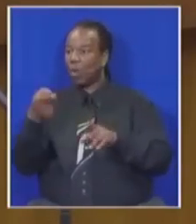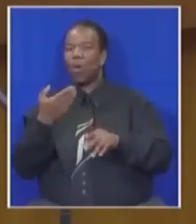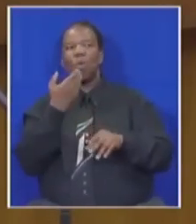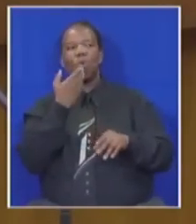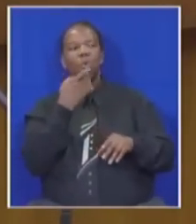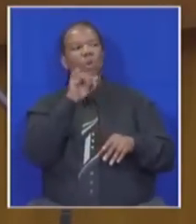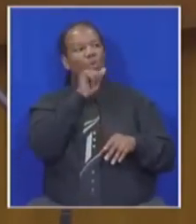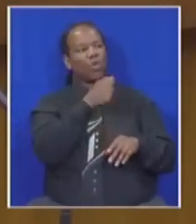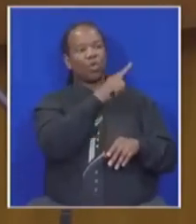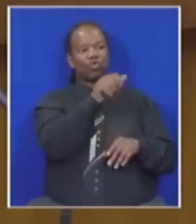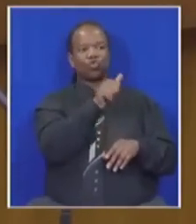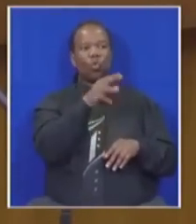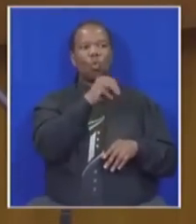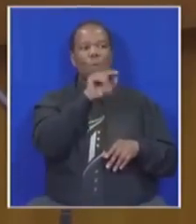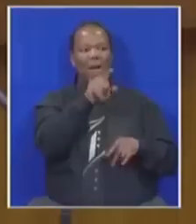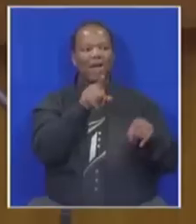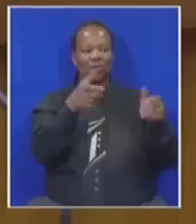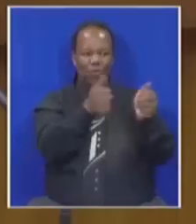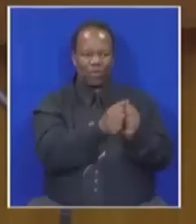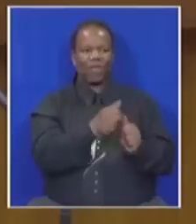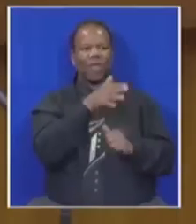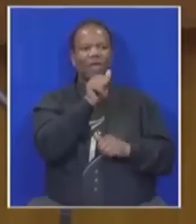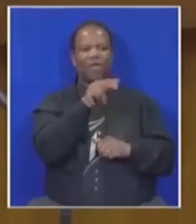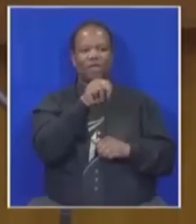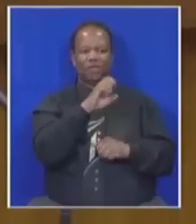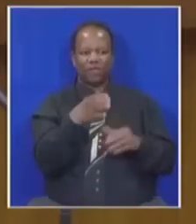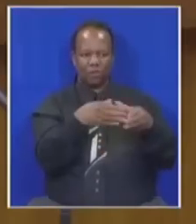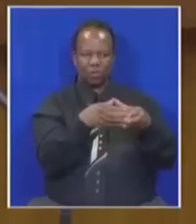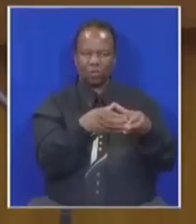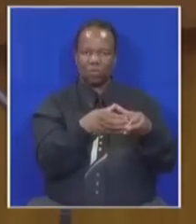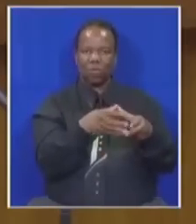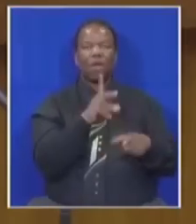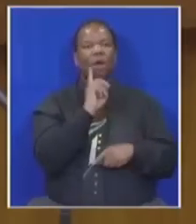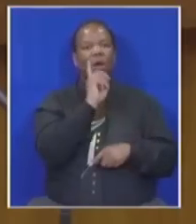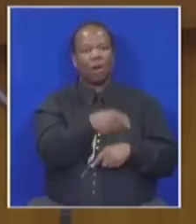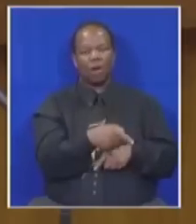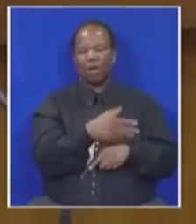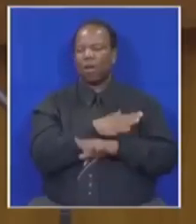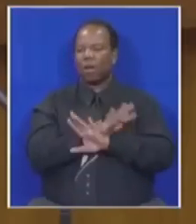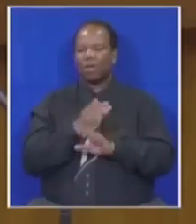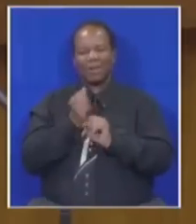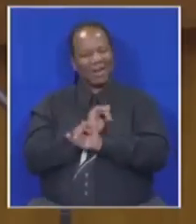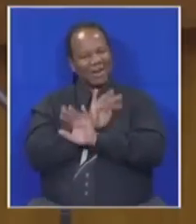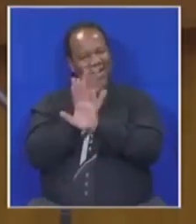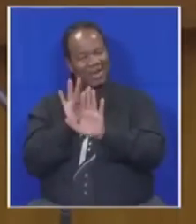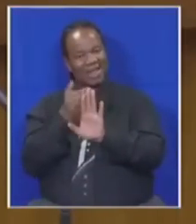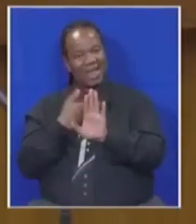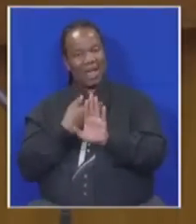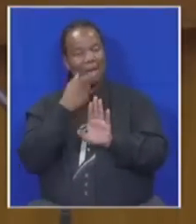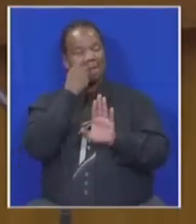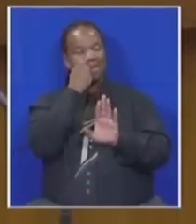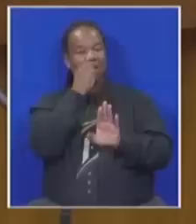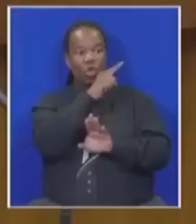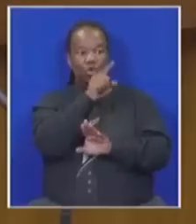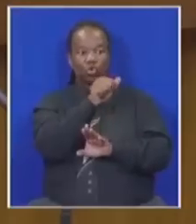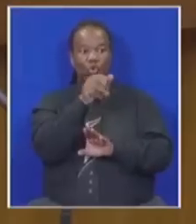Zuma and the ANC collective. This is clear demonstration beyond reasonable doubt that Mr. Zuma and the ANC